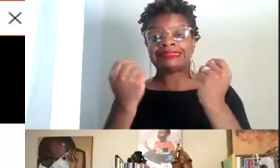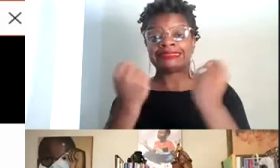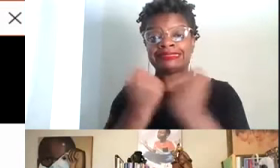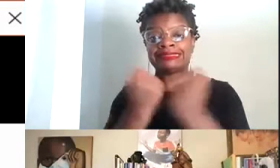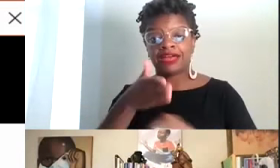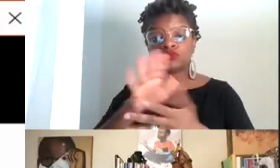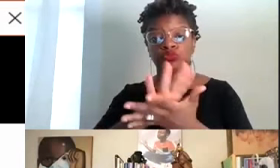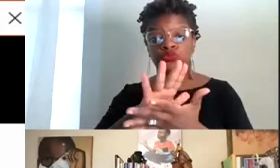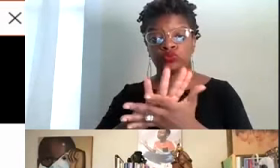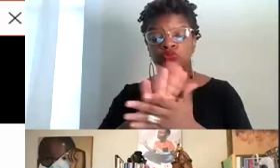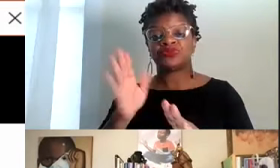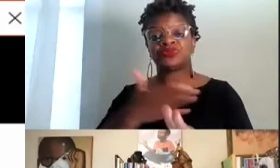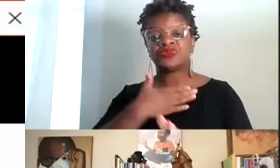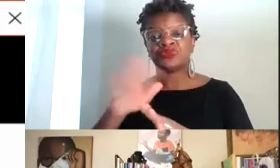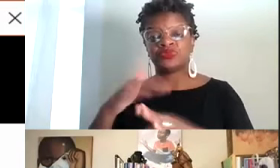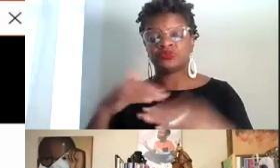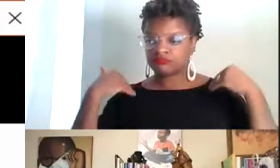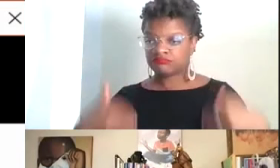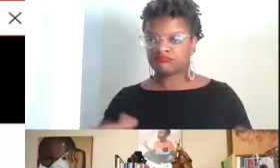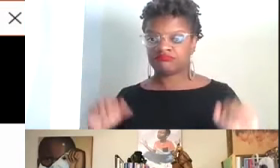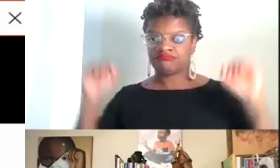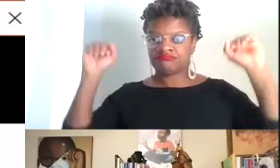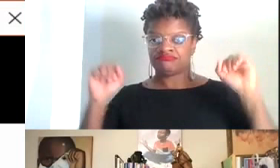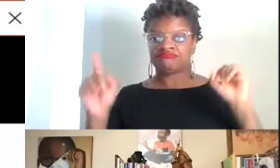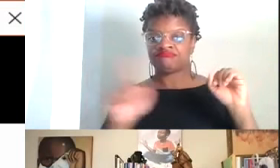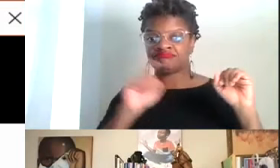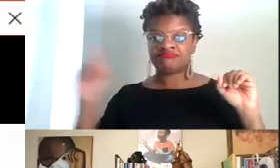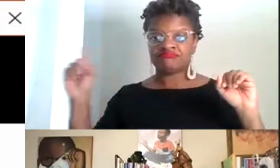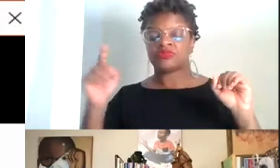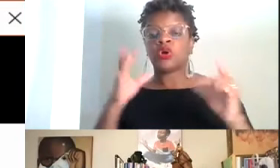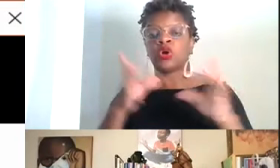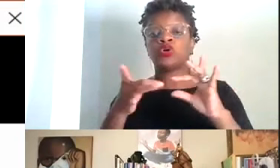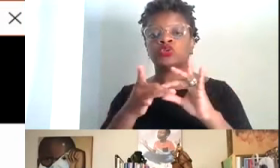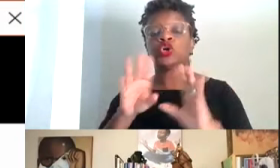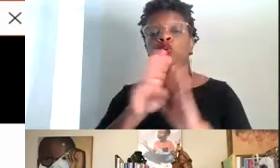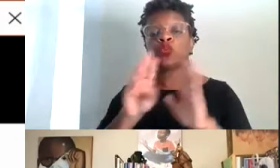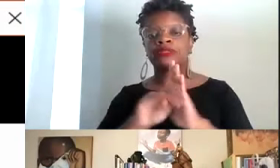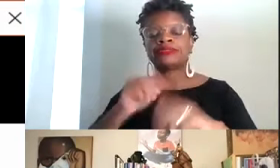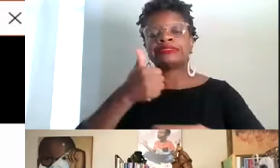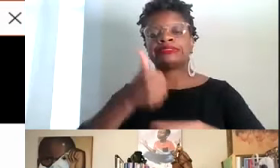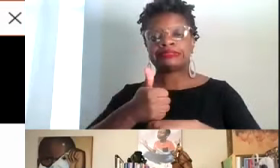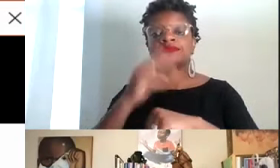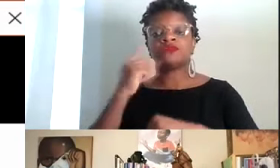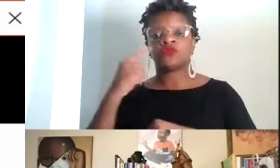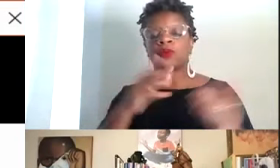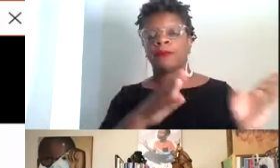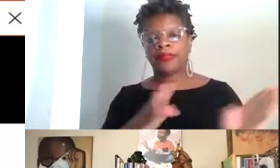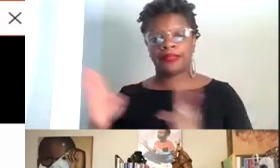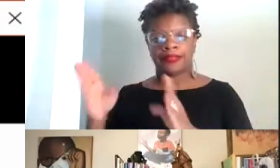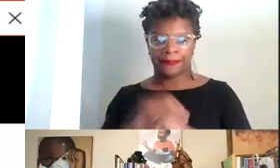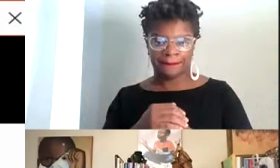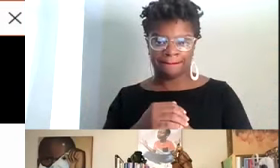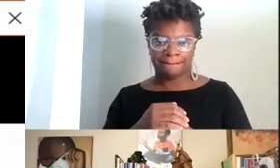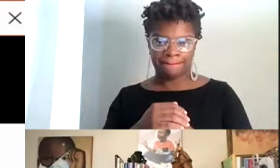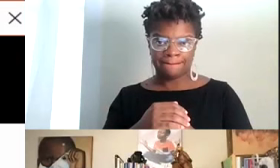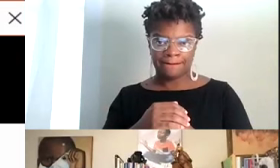art, music, physical education, and play-based curriculum. So play and curricular and instructional practice. So